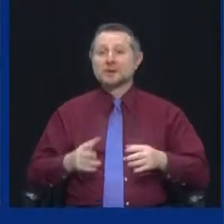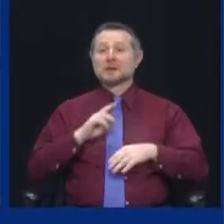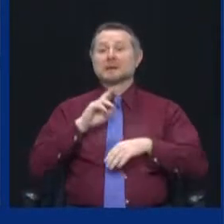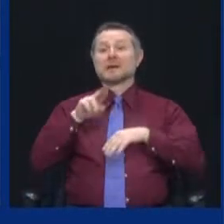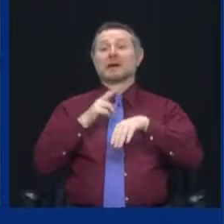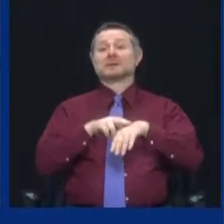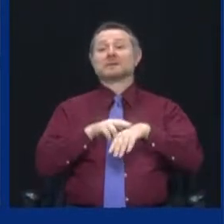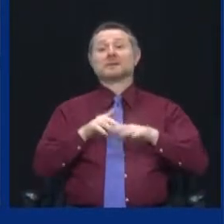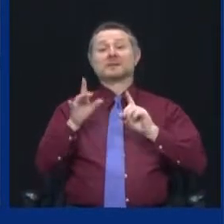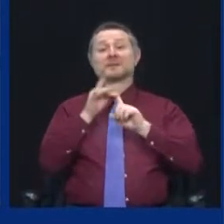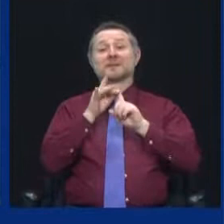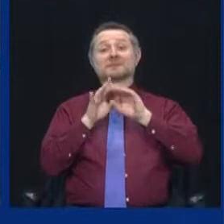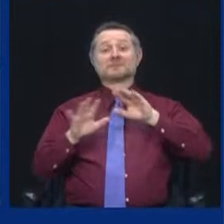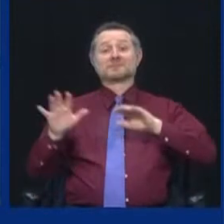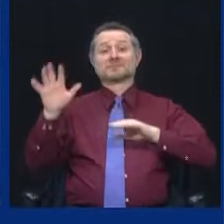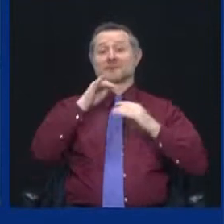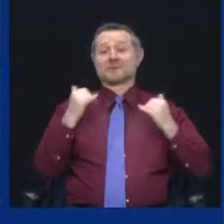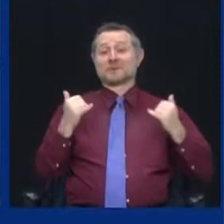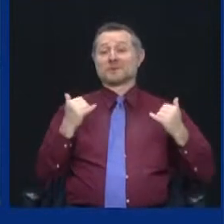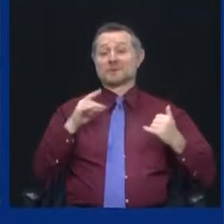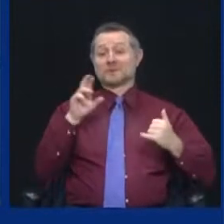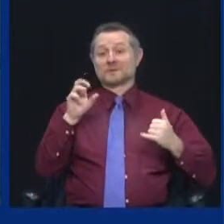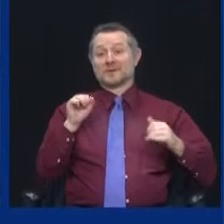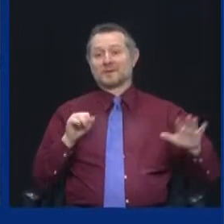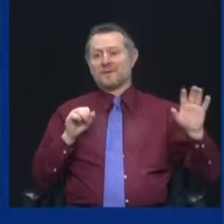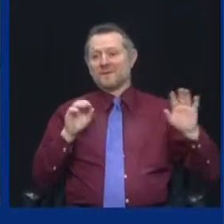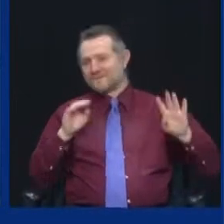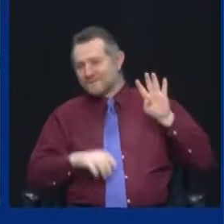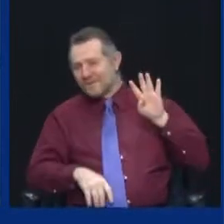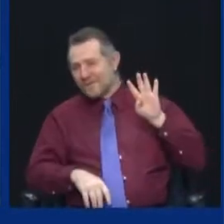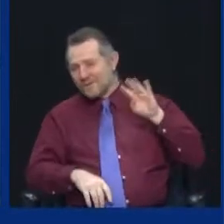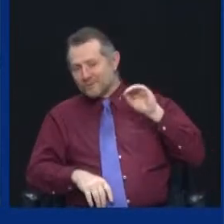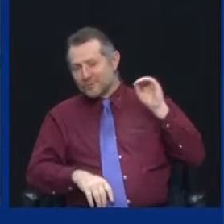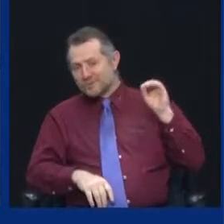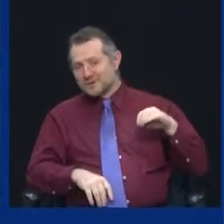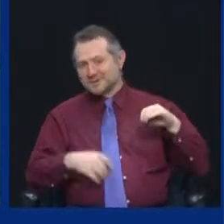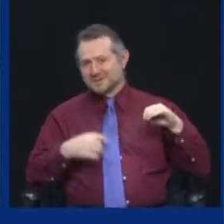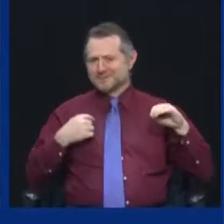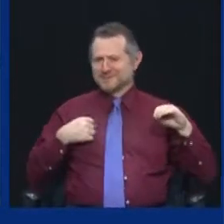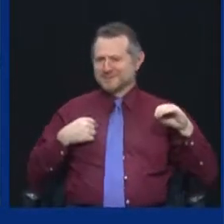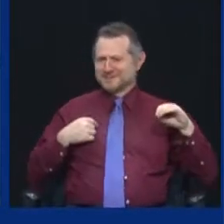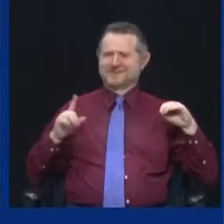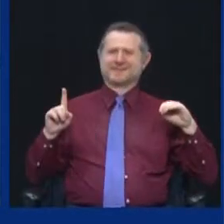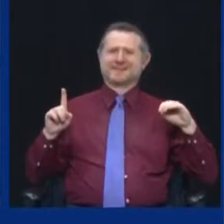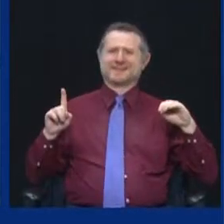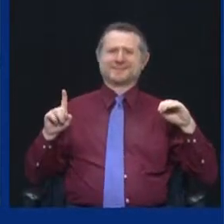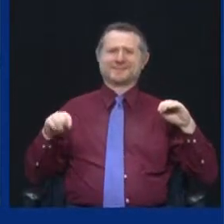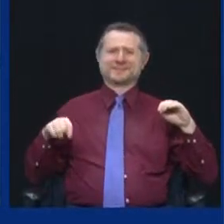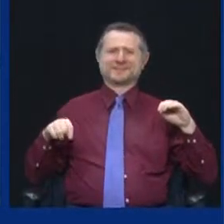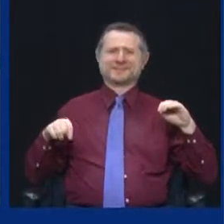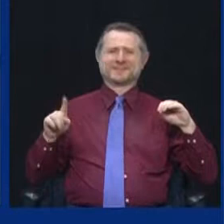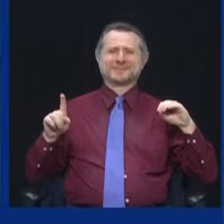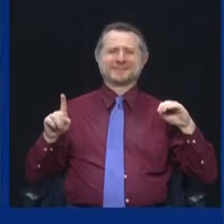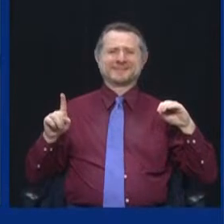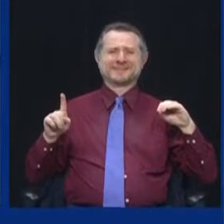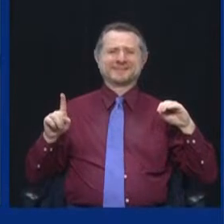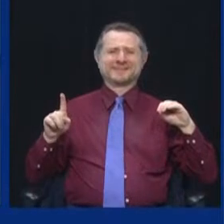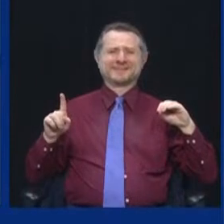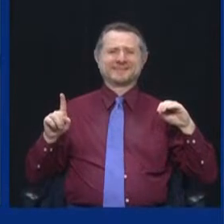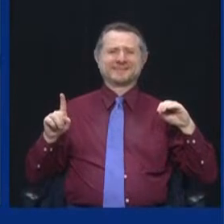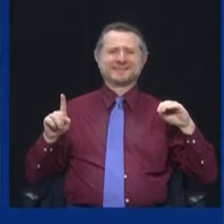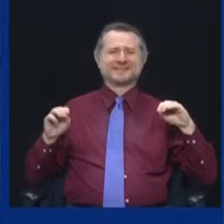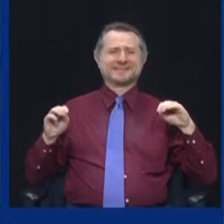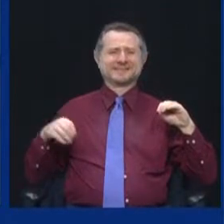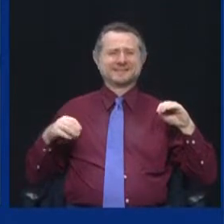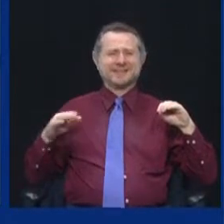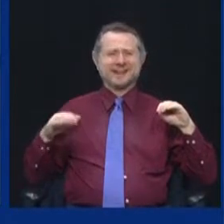rate is 4%. We're at 1%, okay?